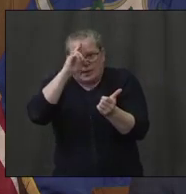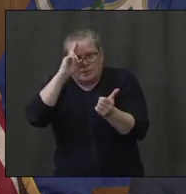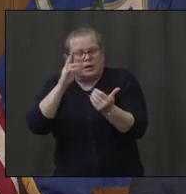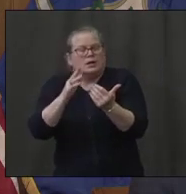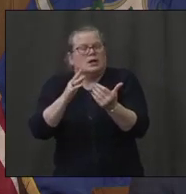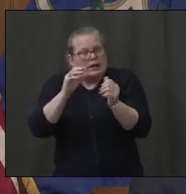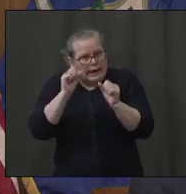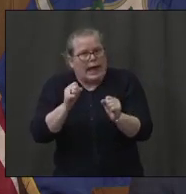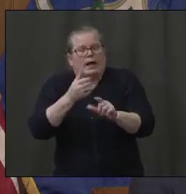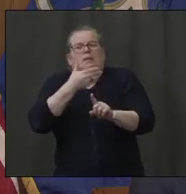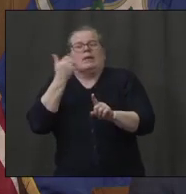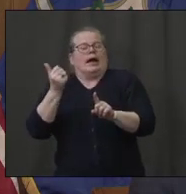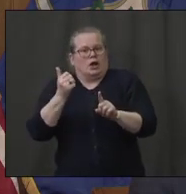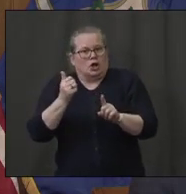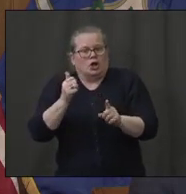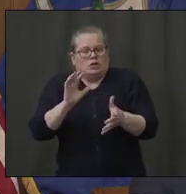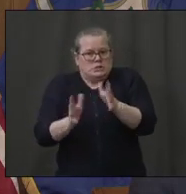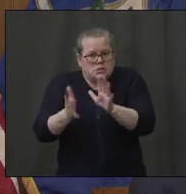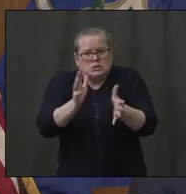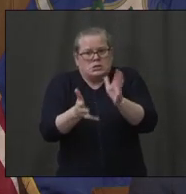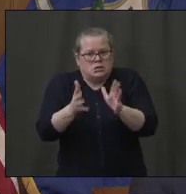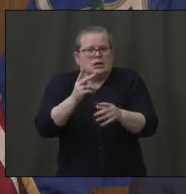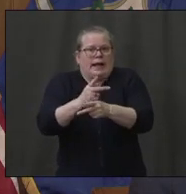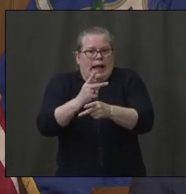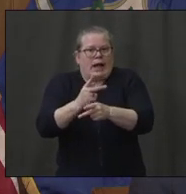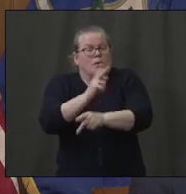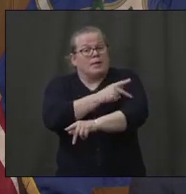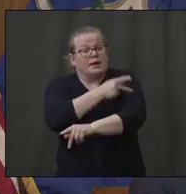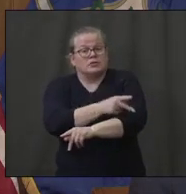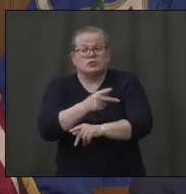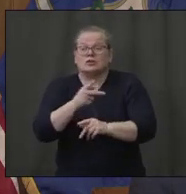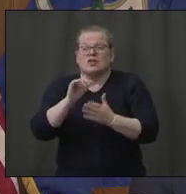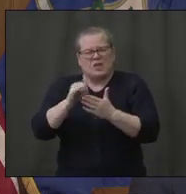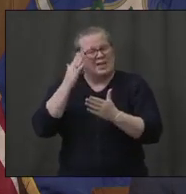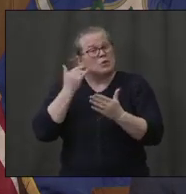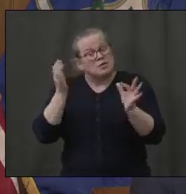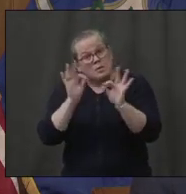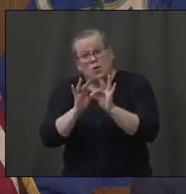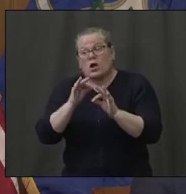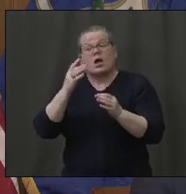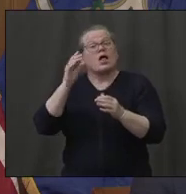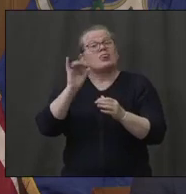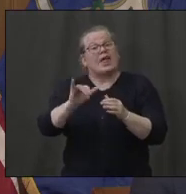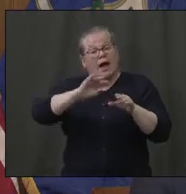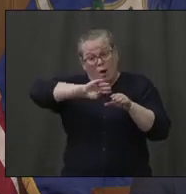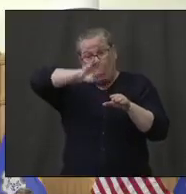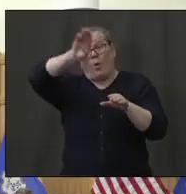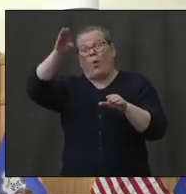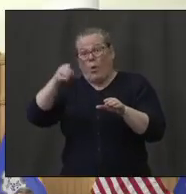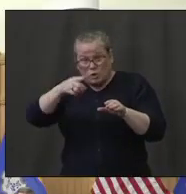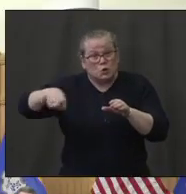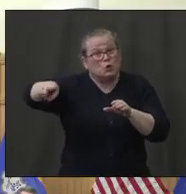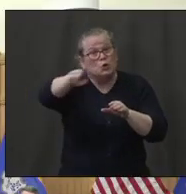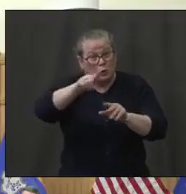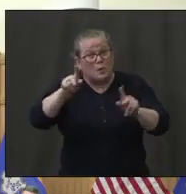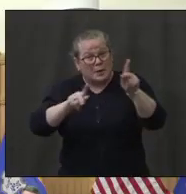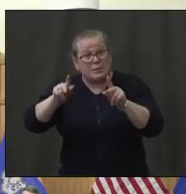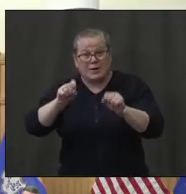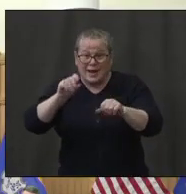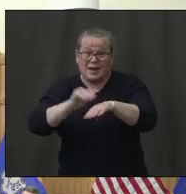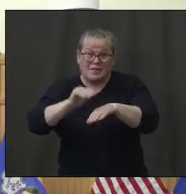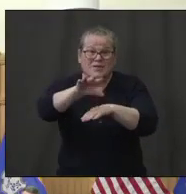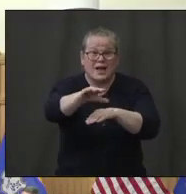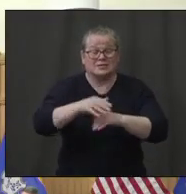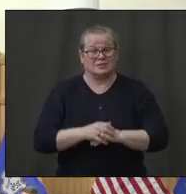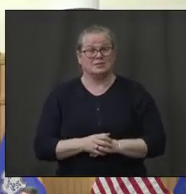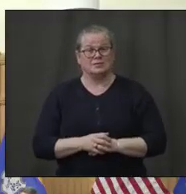governor is banging on about this every day. It's so important because people can have an influence on what the shape of that curve looks like. Now that we have the county-by-county breakdowns of